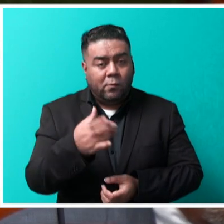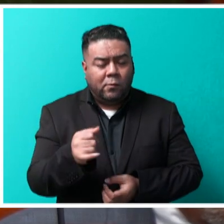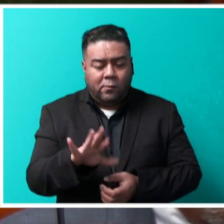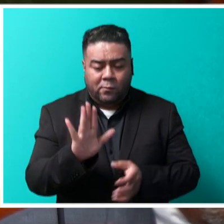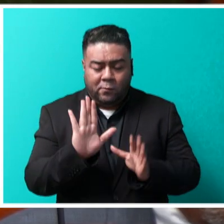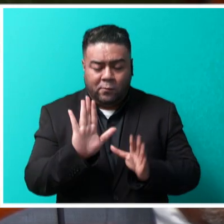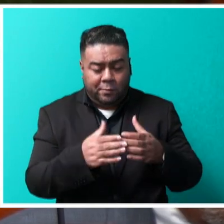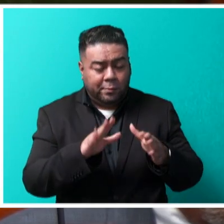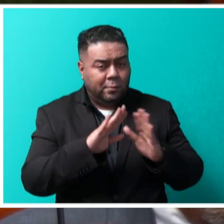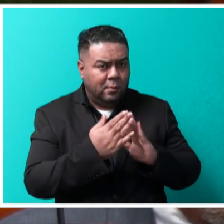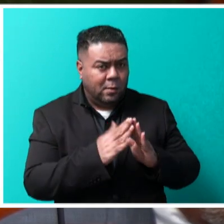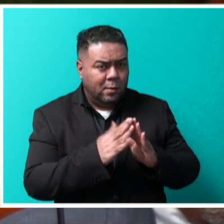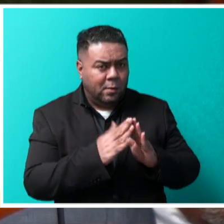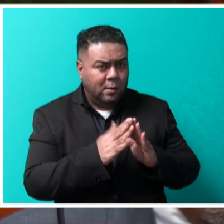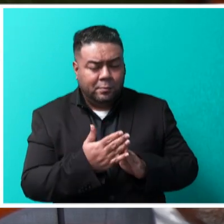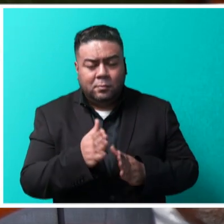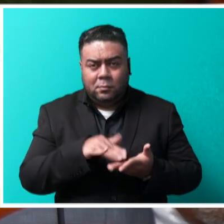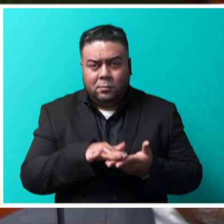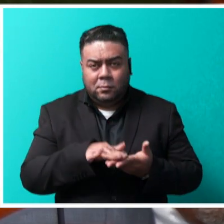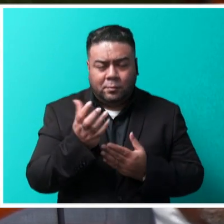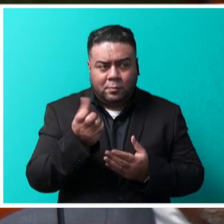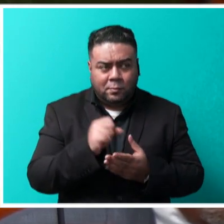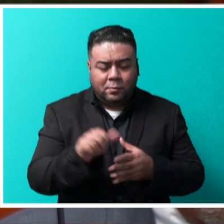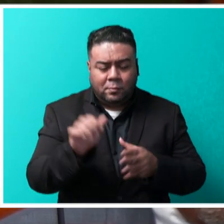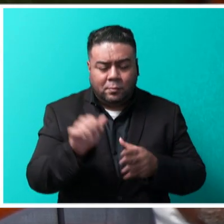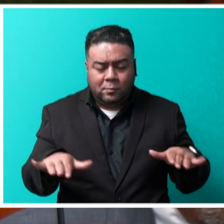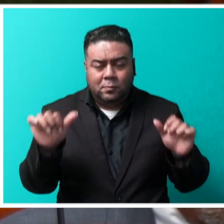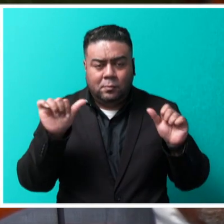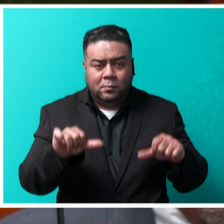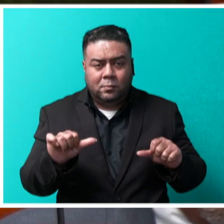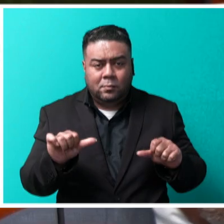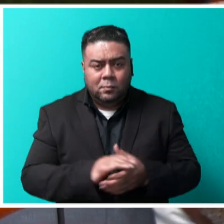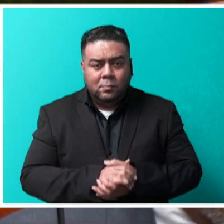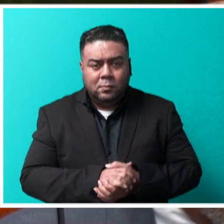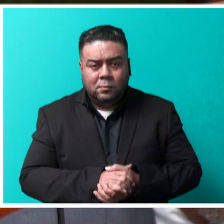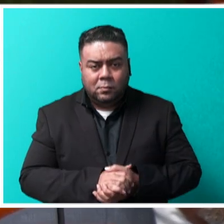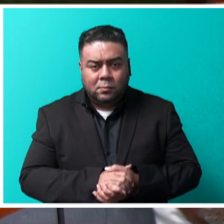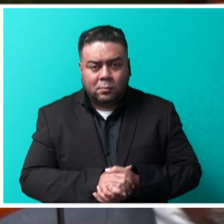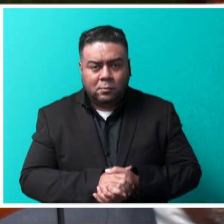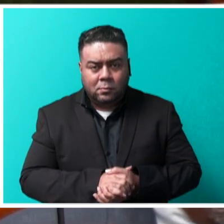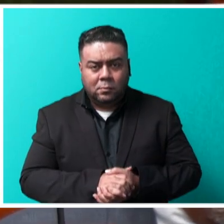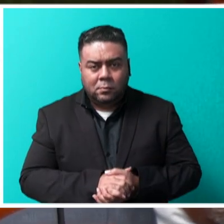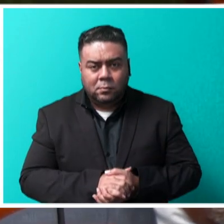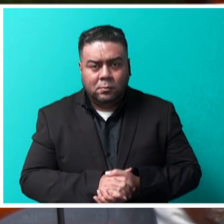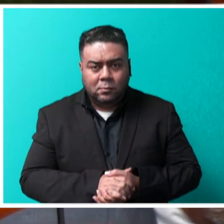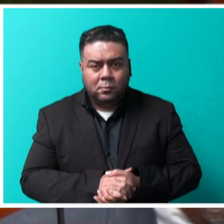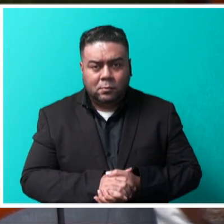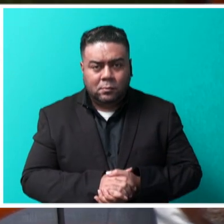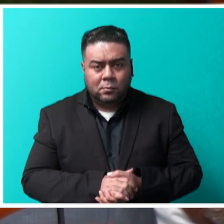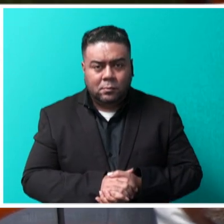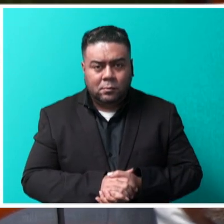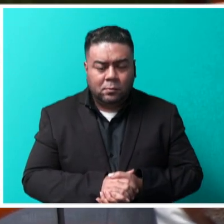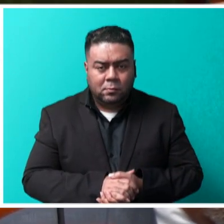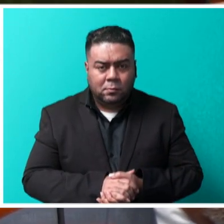continue to evolve, marked by an increasing demand for child protection services and specialized support for children affected by substance